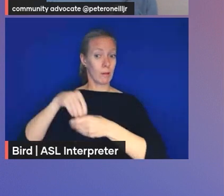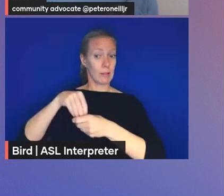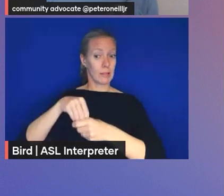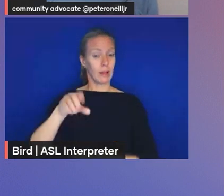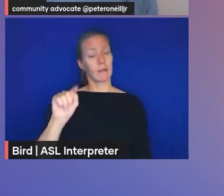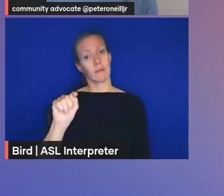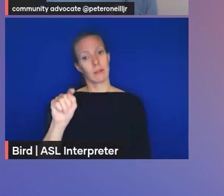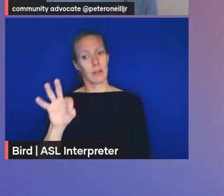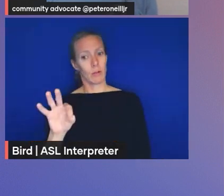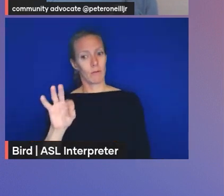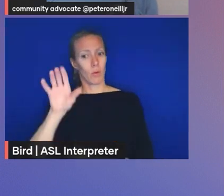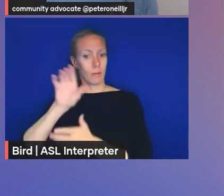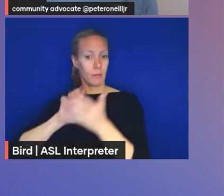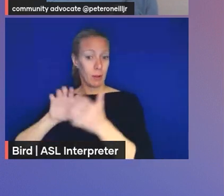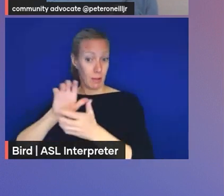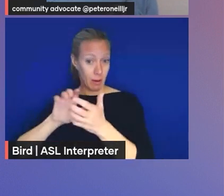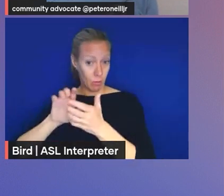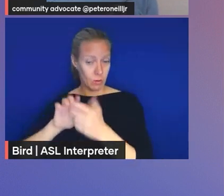Cloud is going to